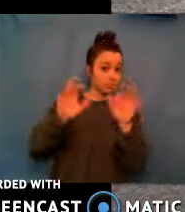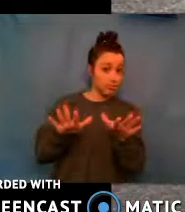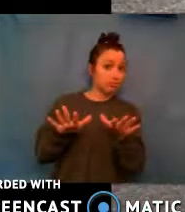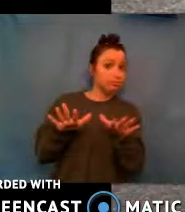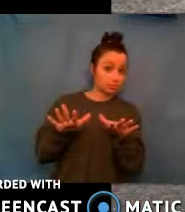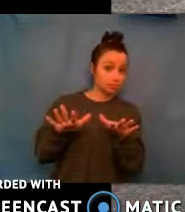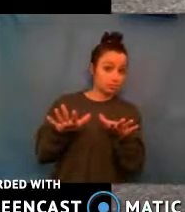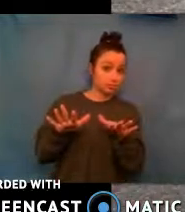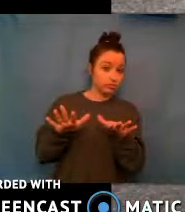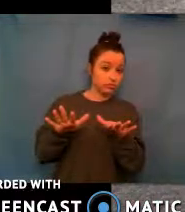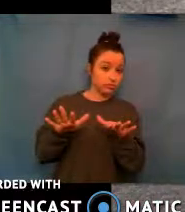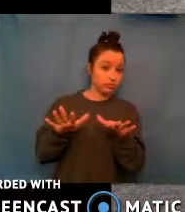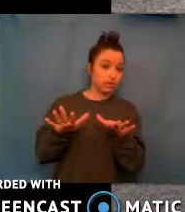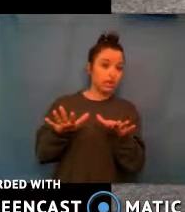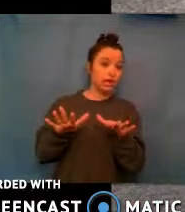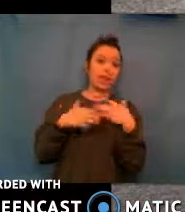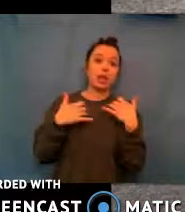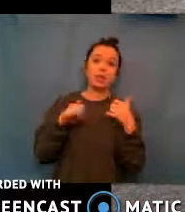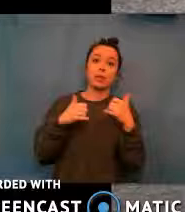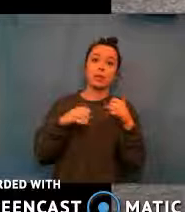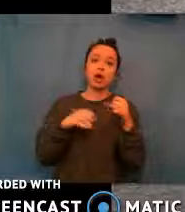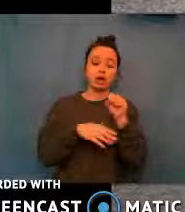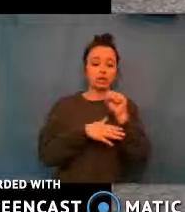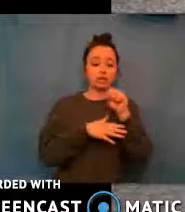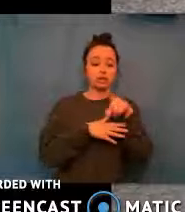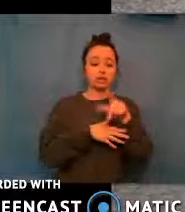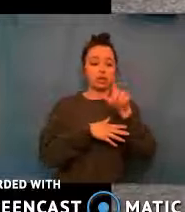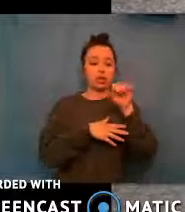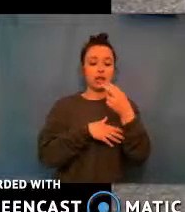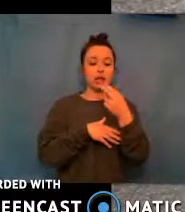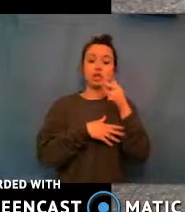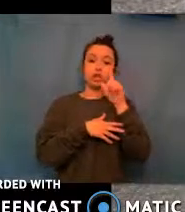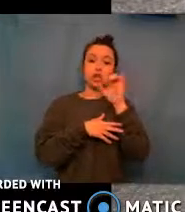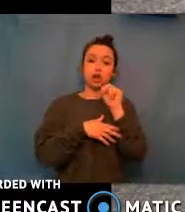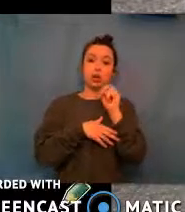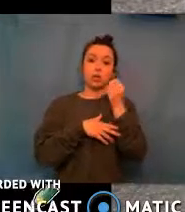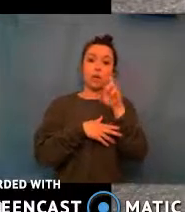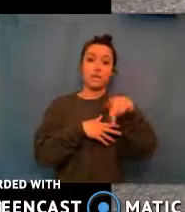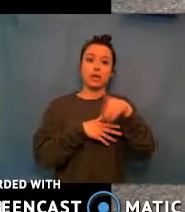test. And then you can get on Splash Learn or PBS Kids Math.